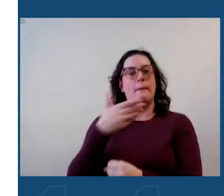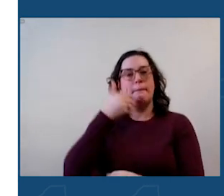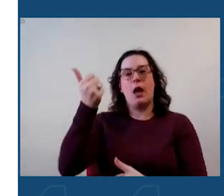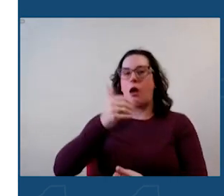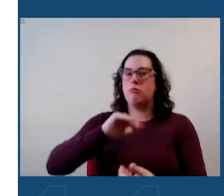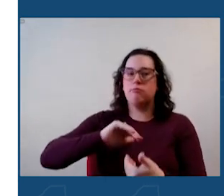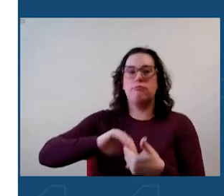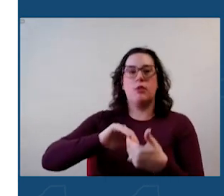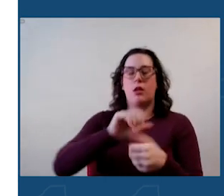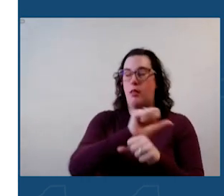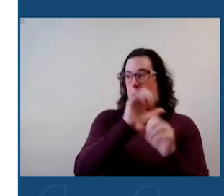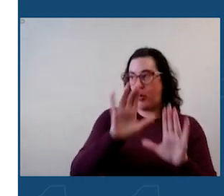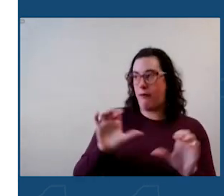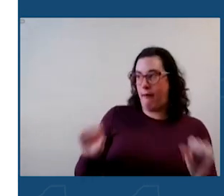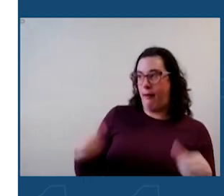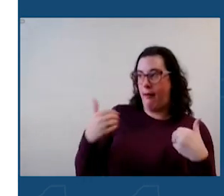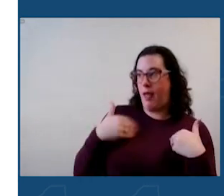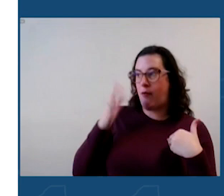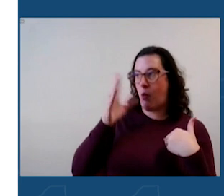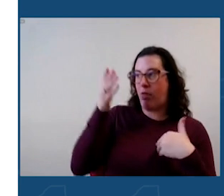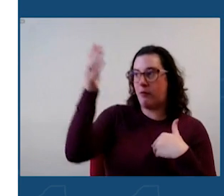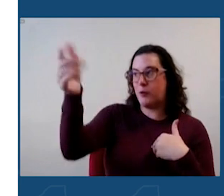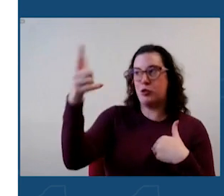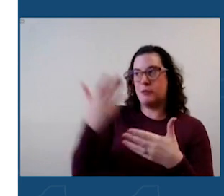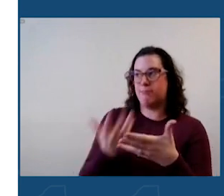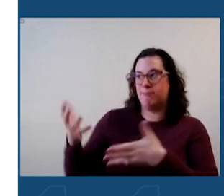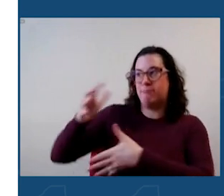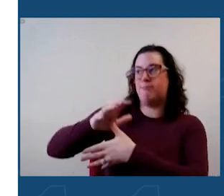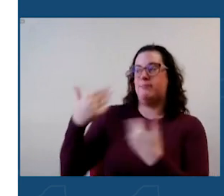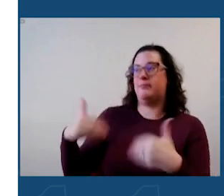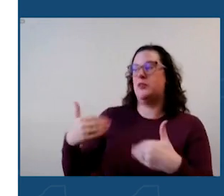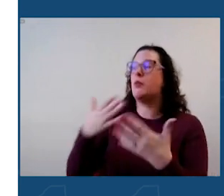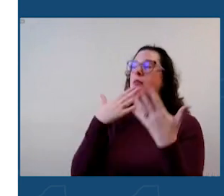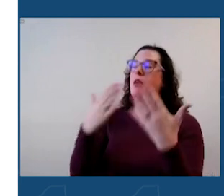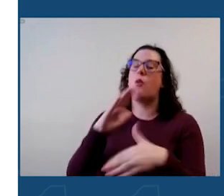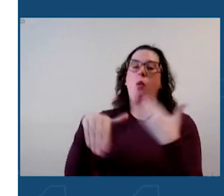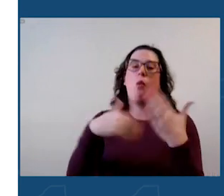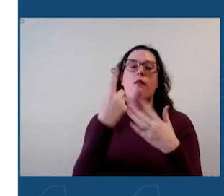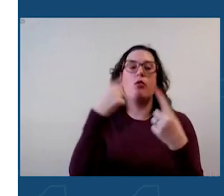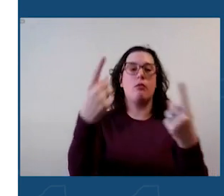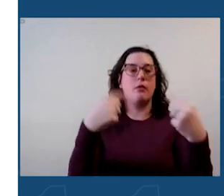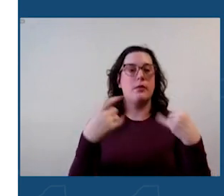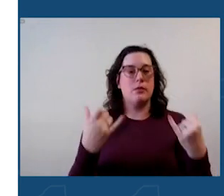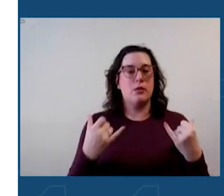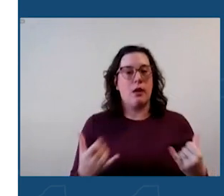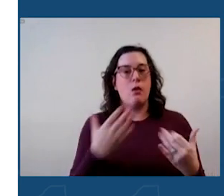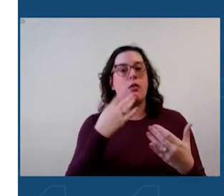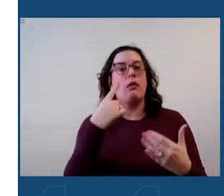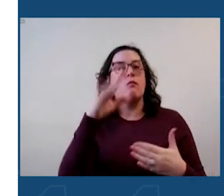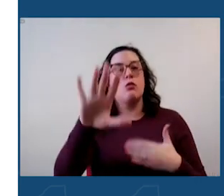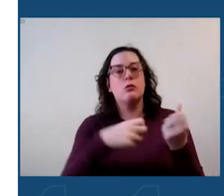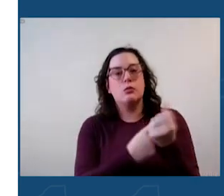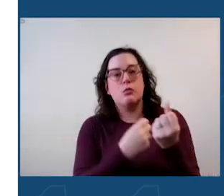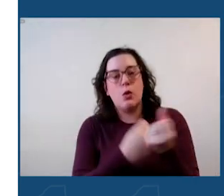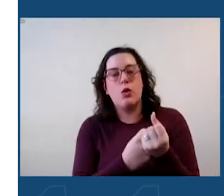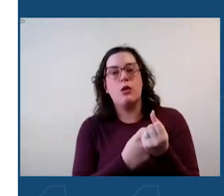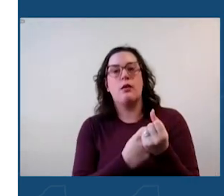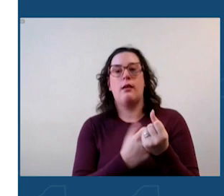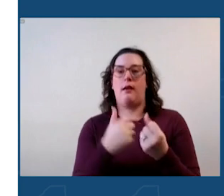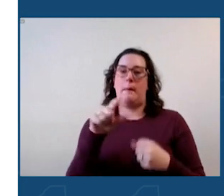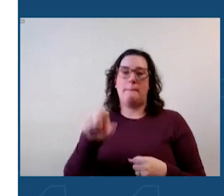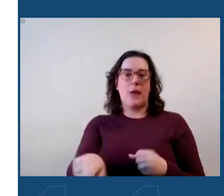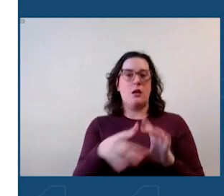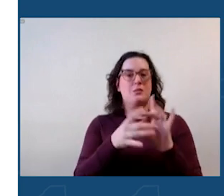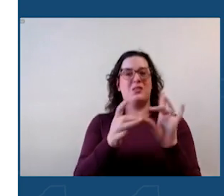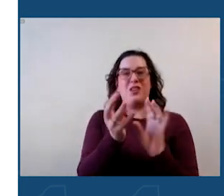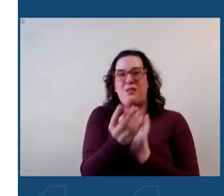could have and will have in the future. So we thank you all for being here. We thank you for the support. I have to mention a few people